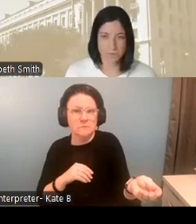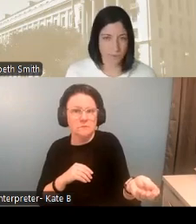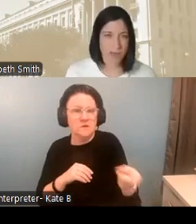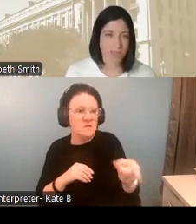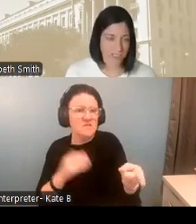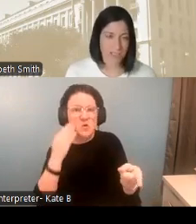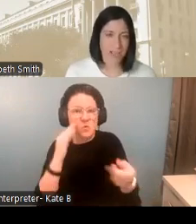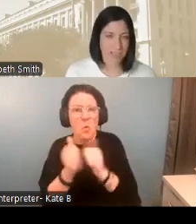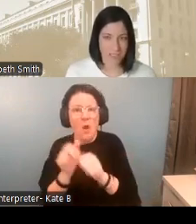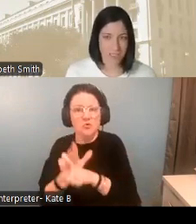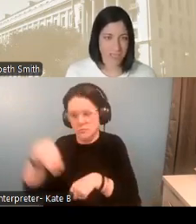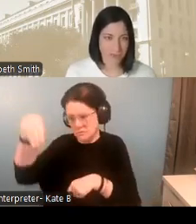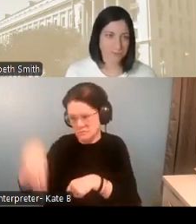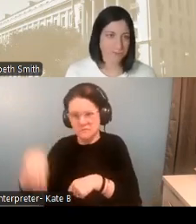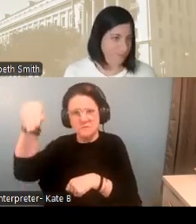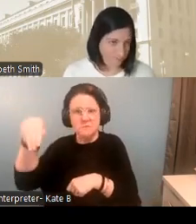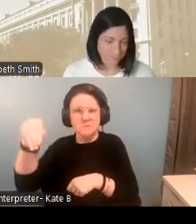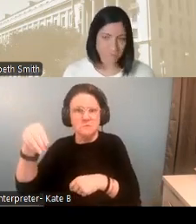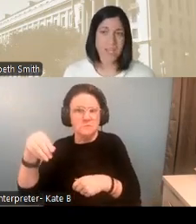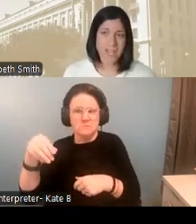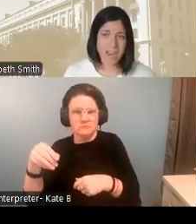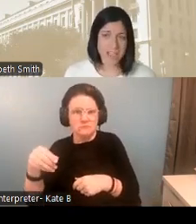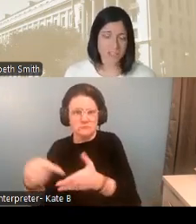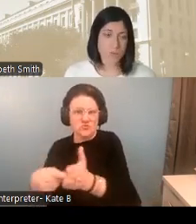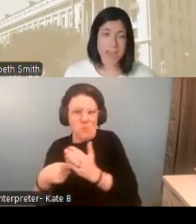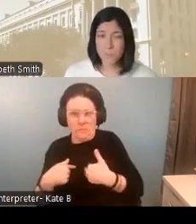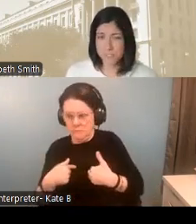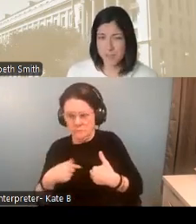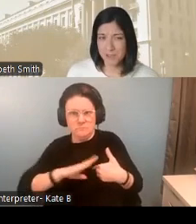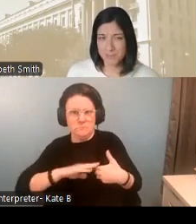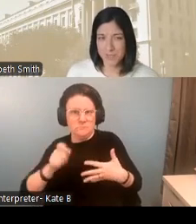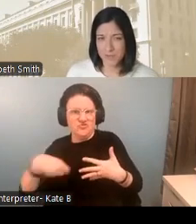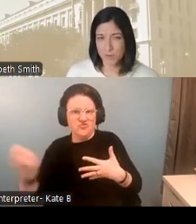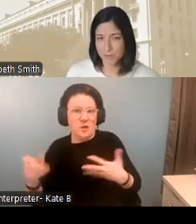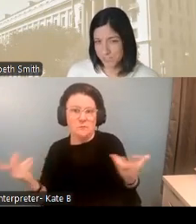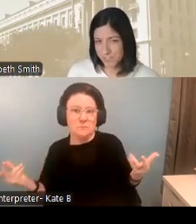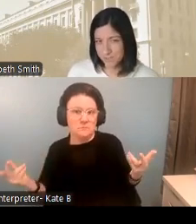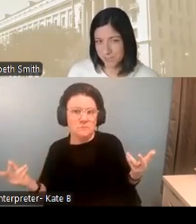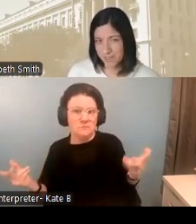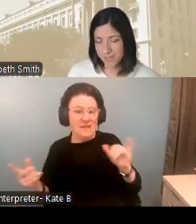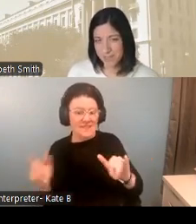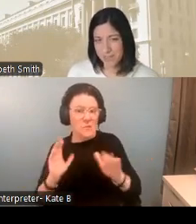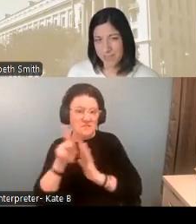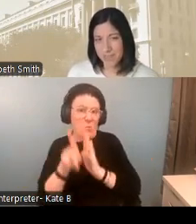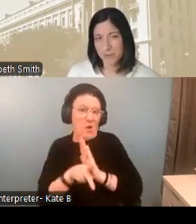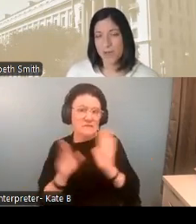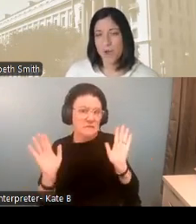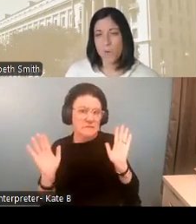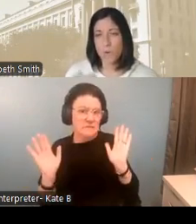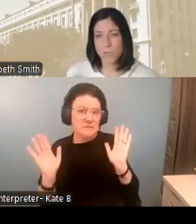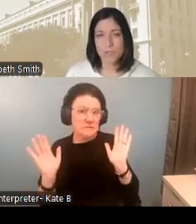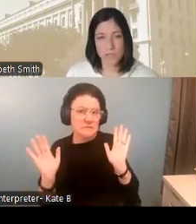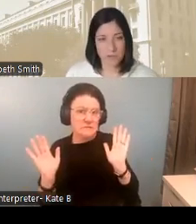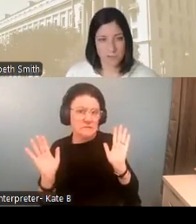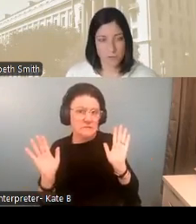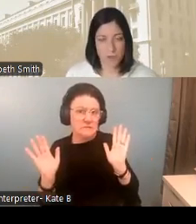The staff knew how they had to clock in and clock out. And so that was the policy for the actual process of clocking in and clocking out.